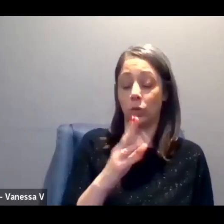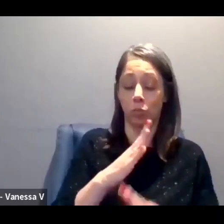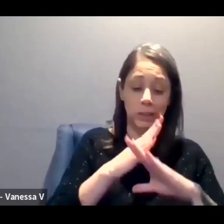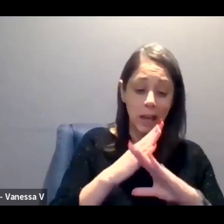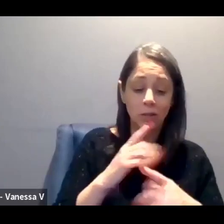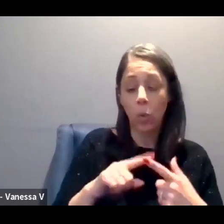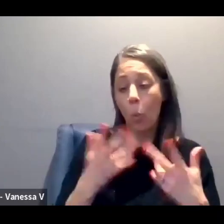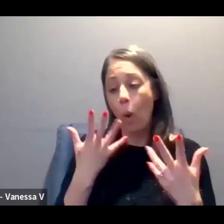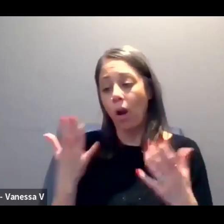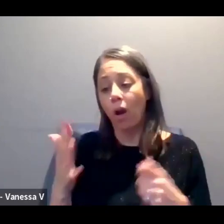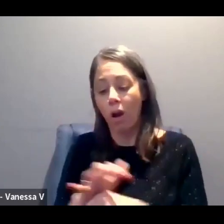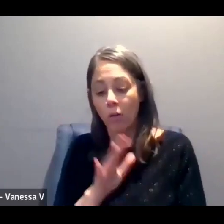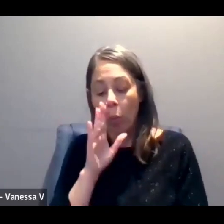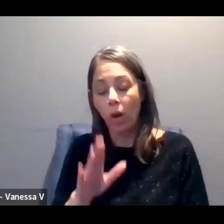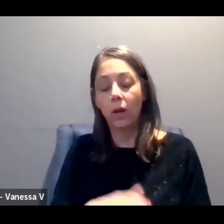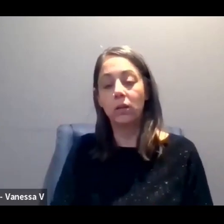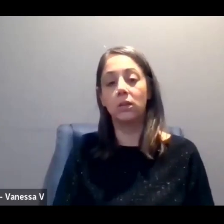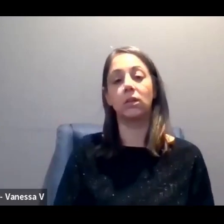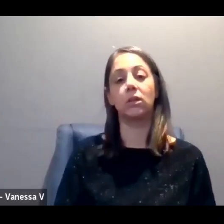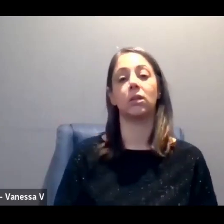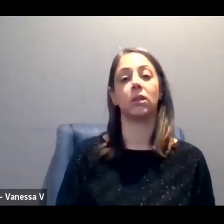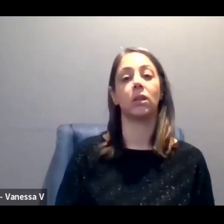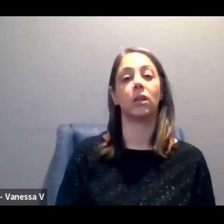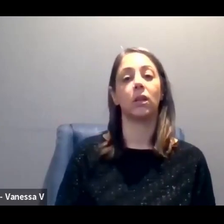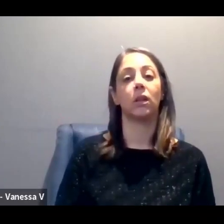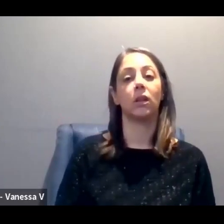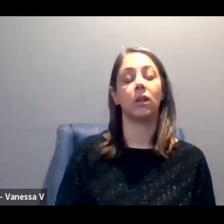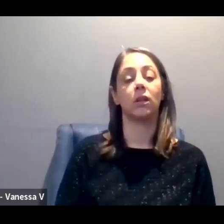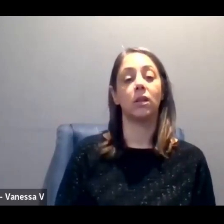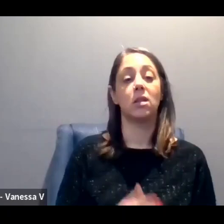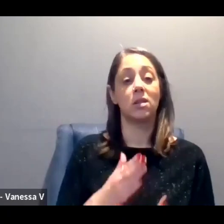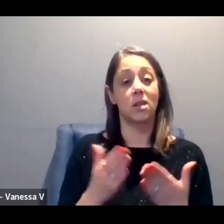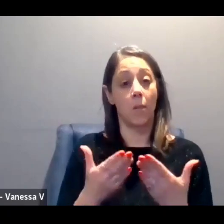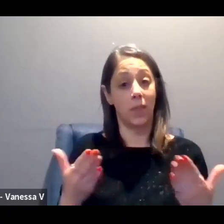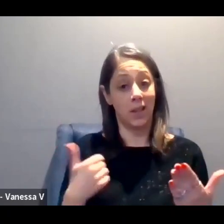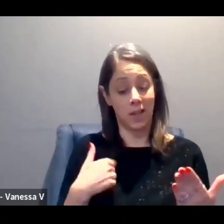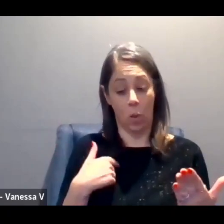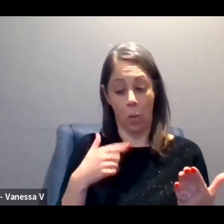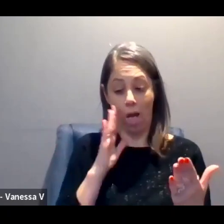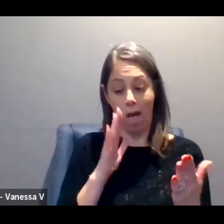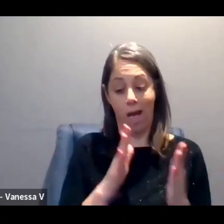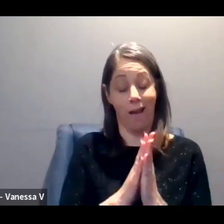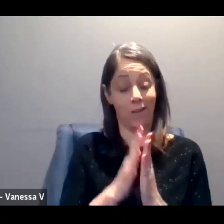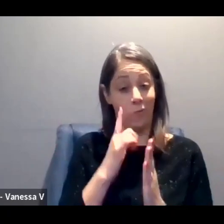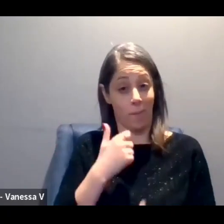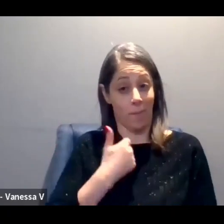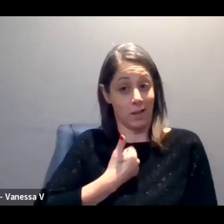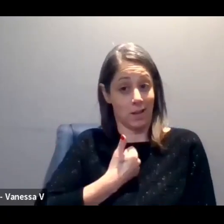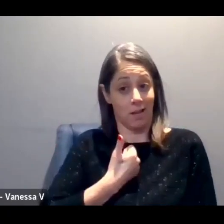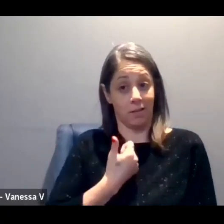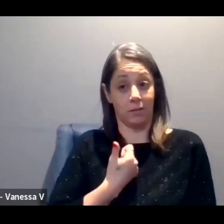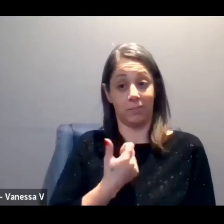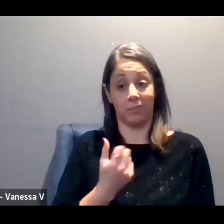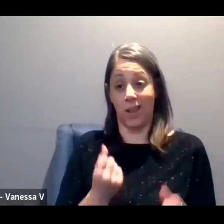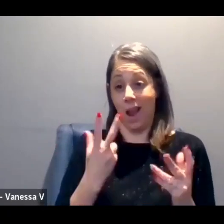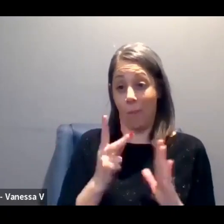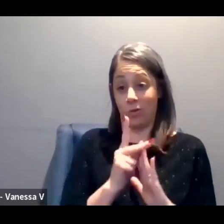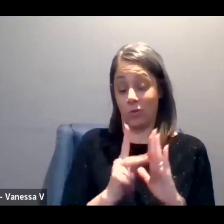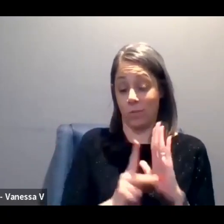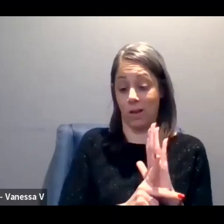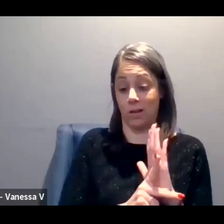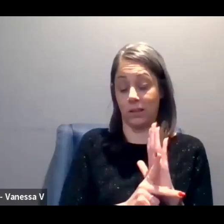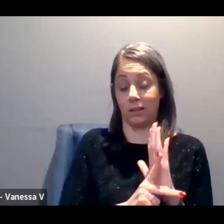will cover. And by what all it will cover, some of the things I would be asking for myself is how much of the